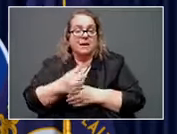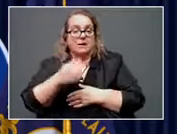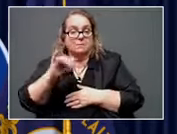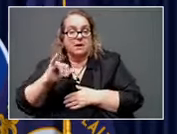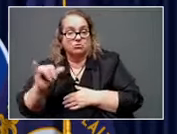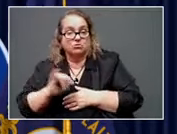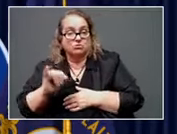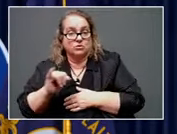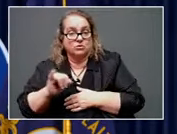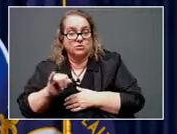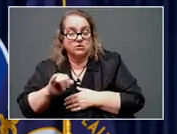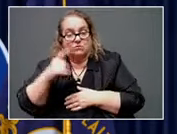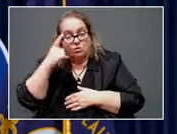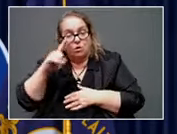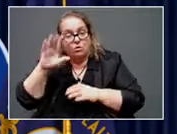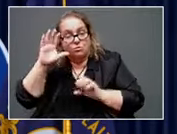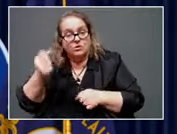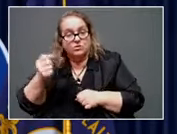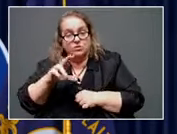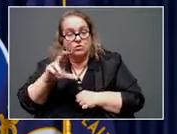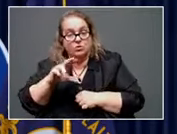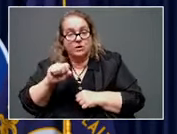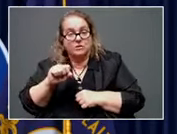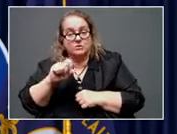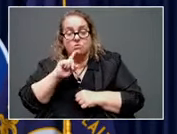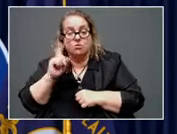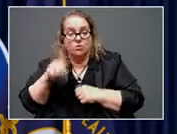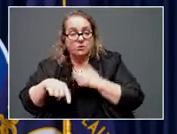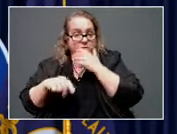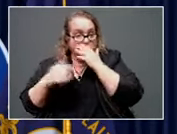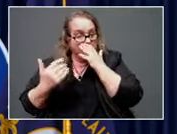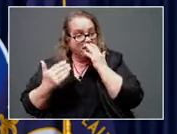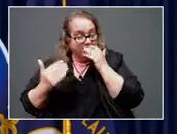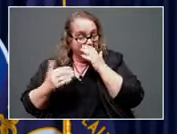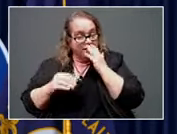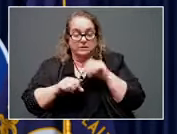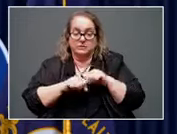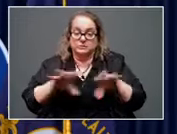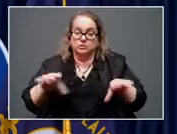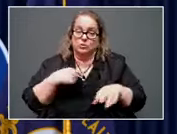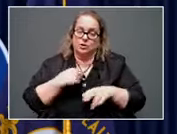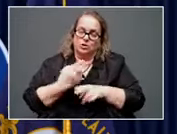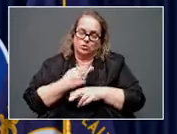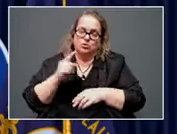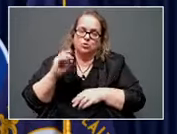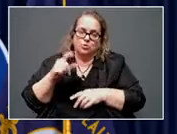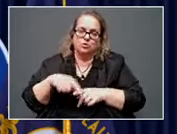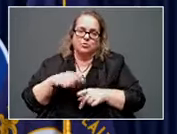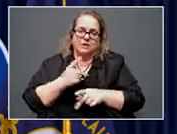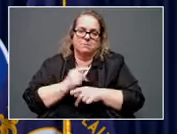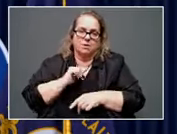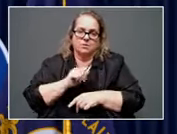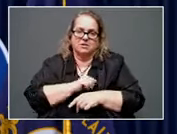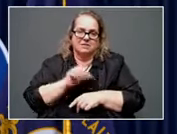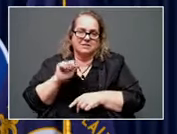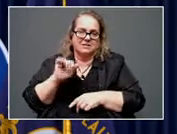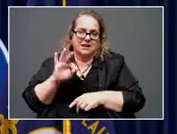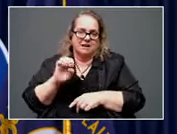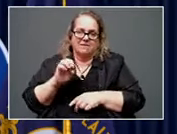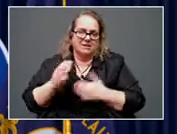President of the United States' orders in place at the moment. So we use tools to keep ourselves safe. It really doesn't matter what the